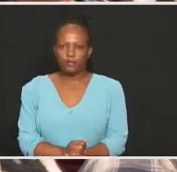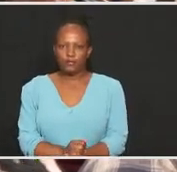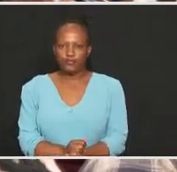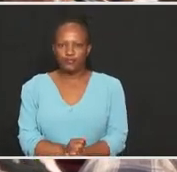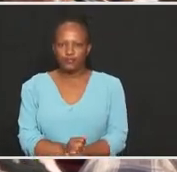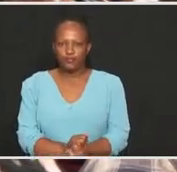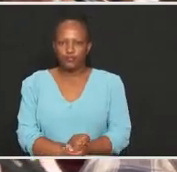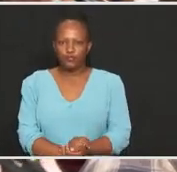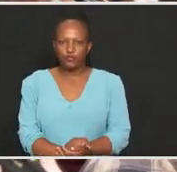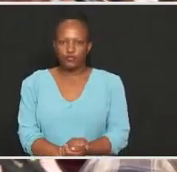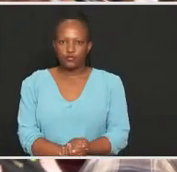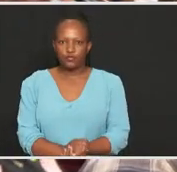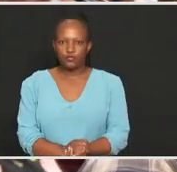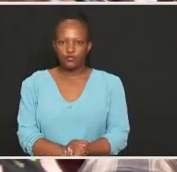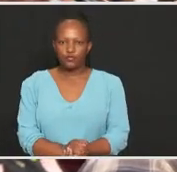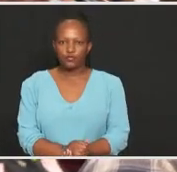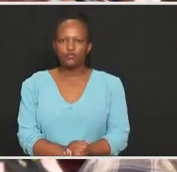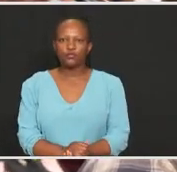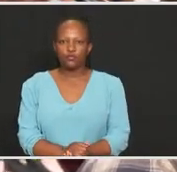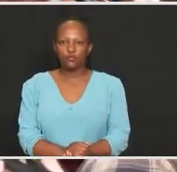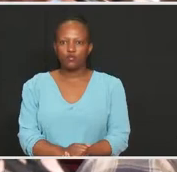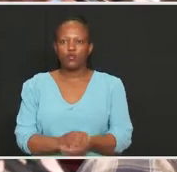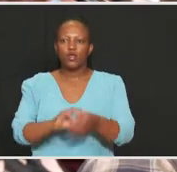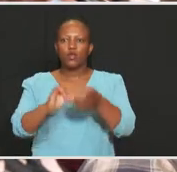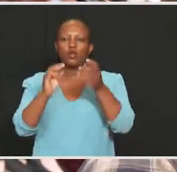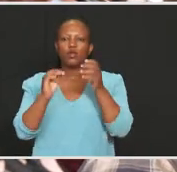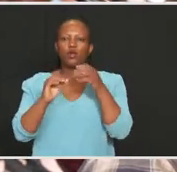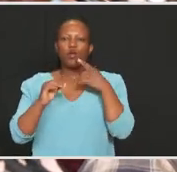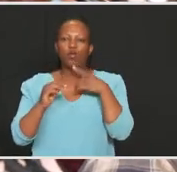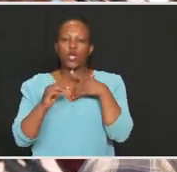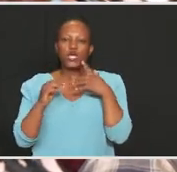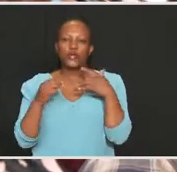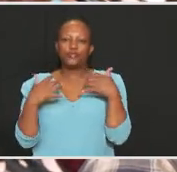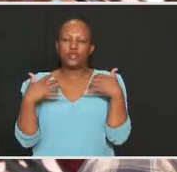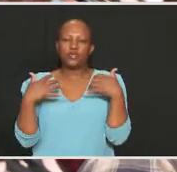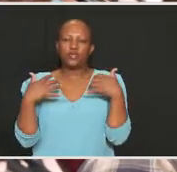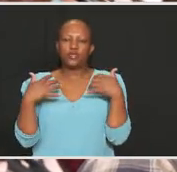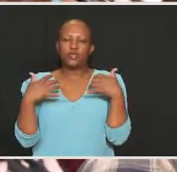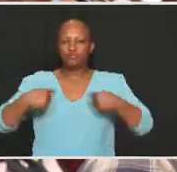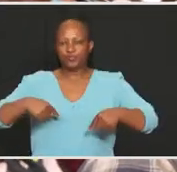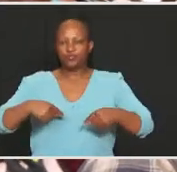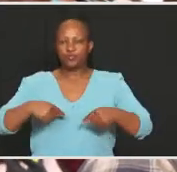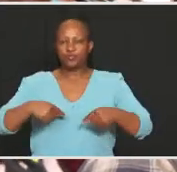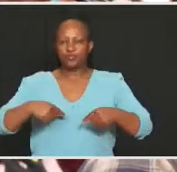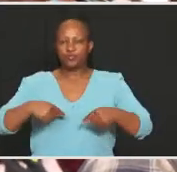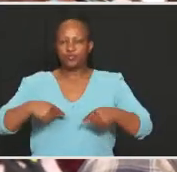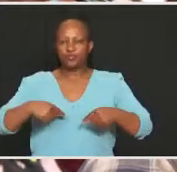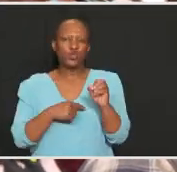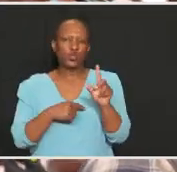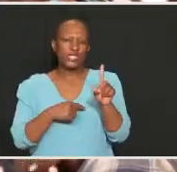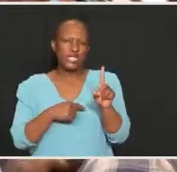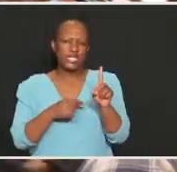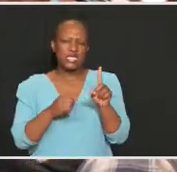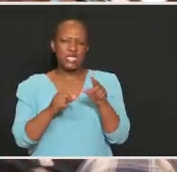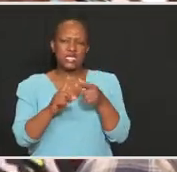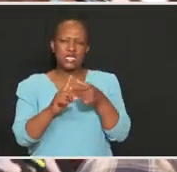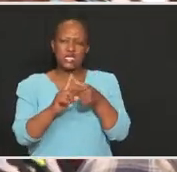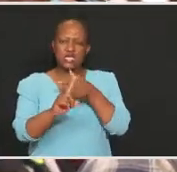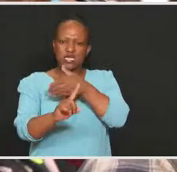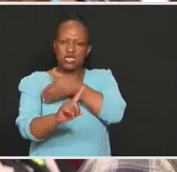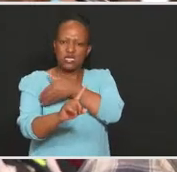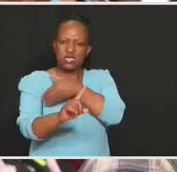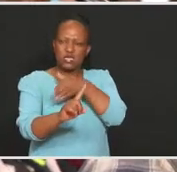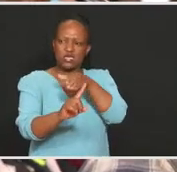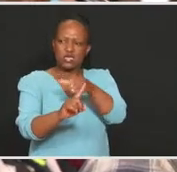we are afraid that if the hod get too much power then the power Falls away